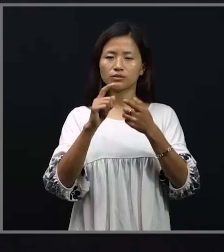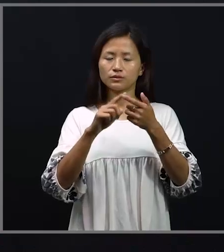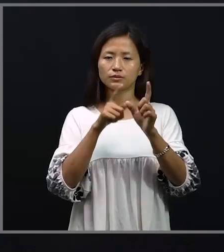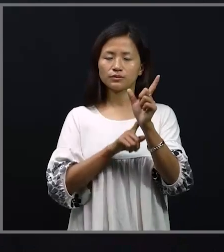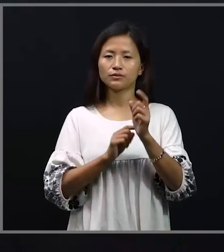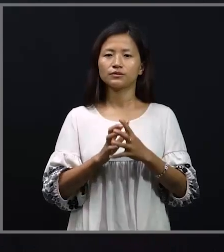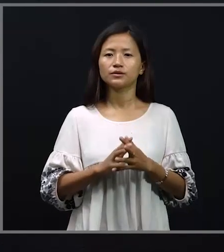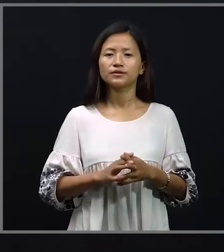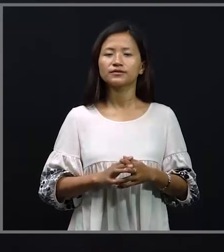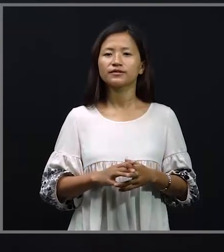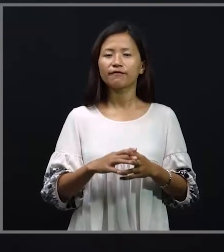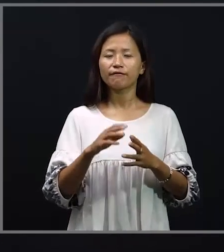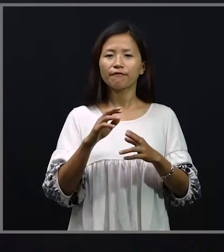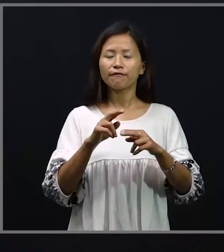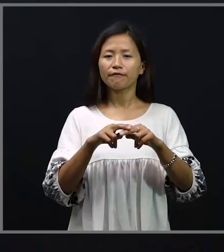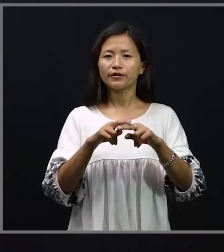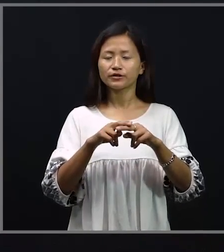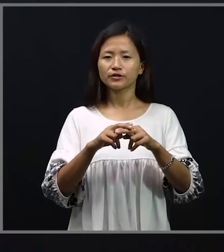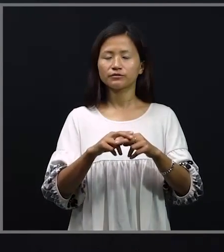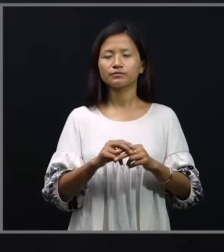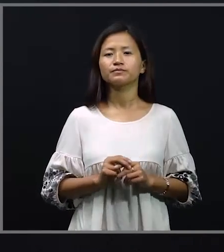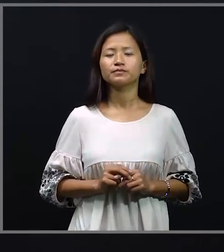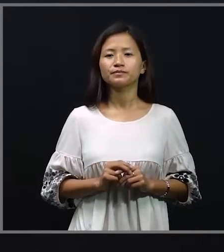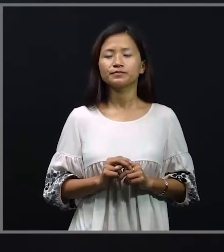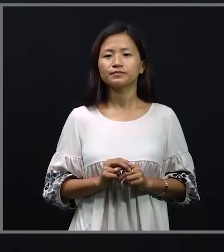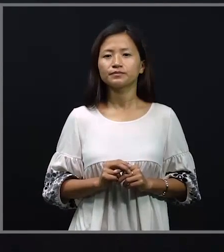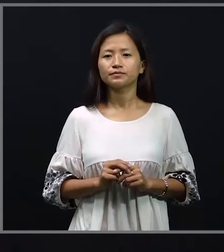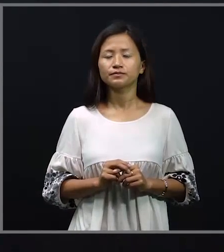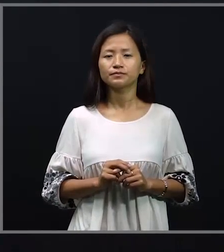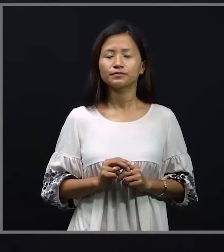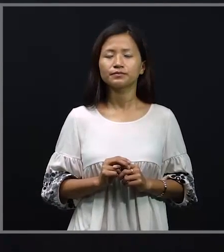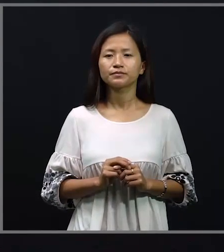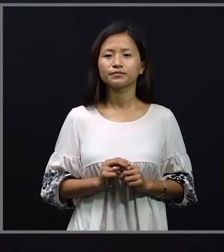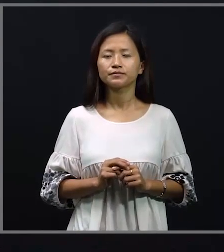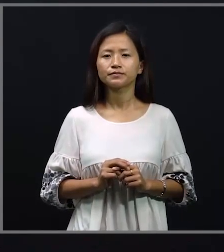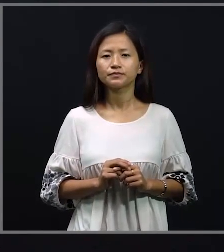He's a French writer. Okay, it's important. French Bodin.